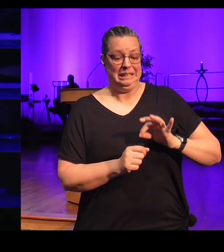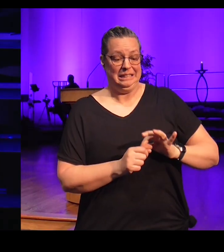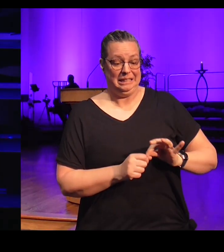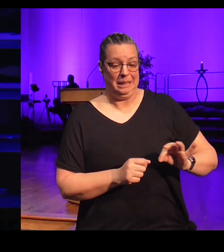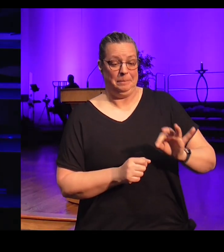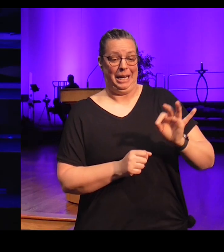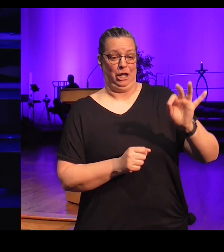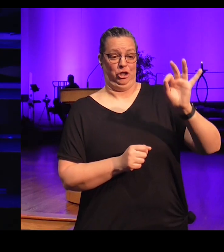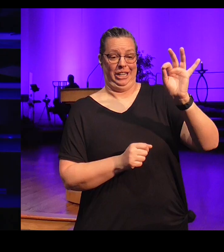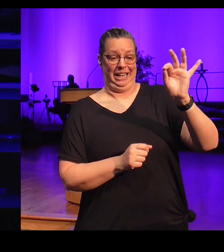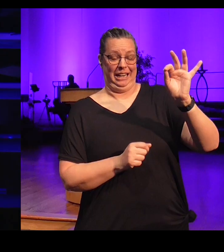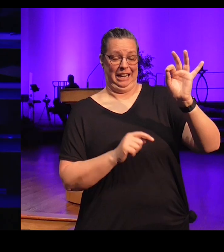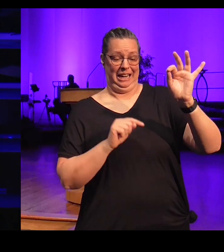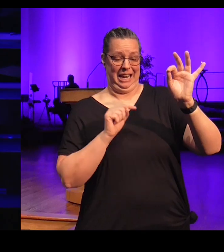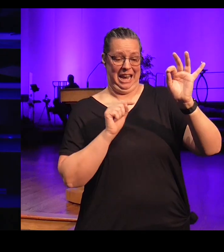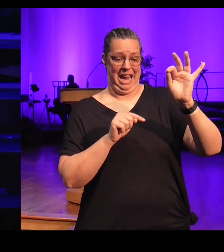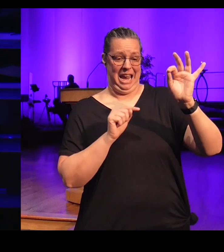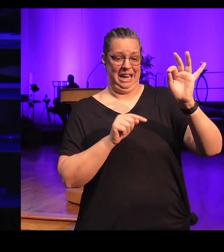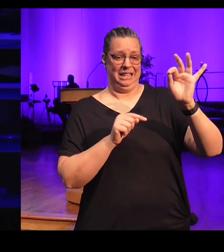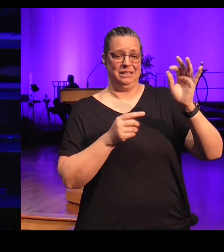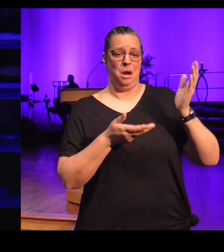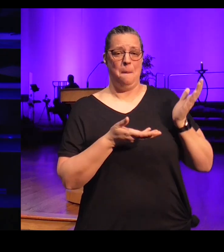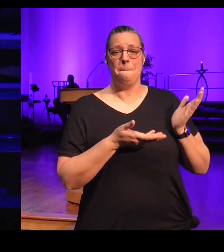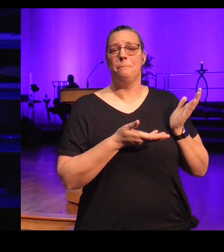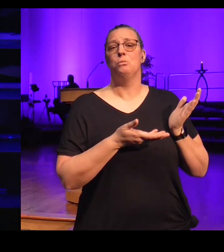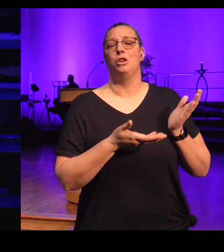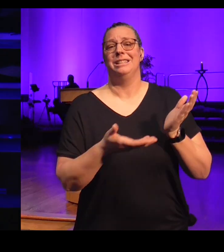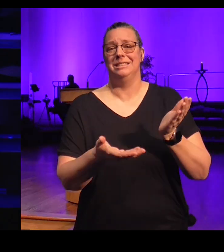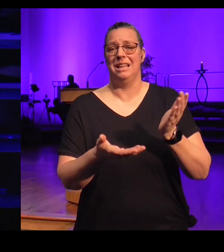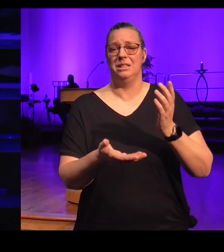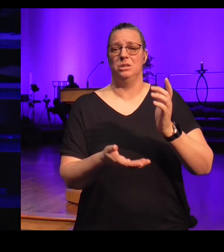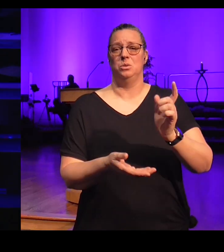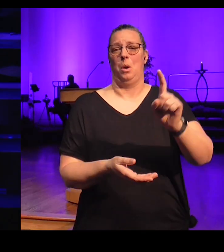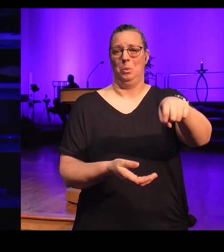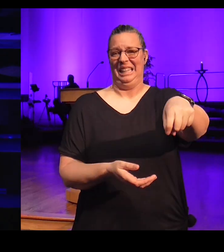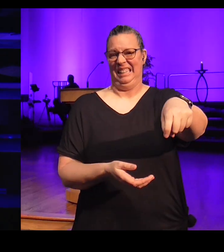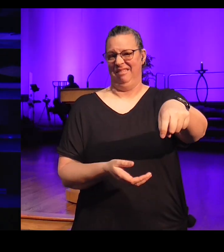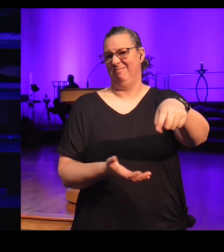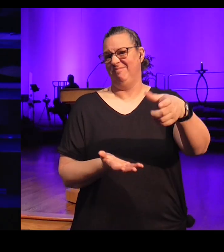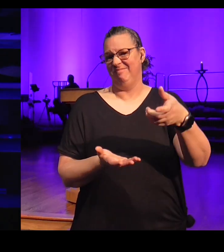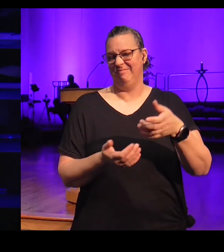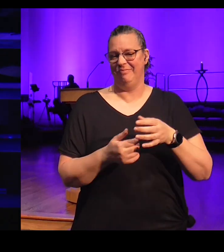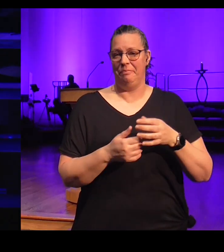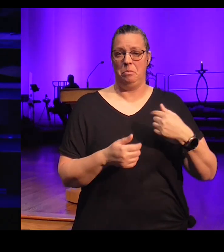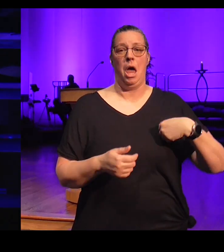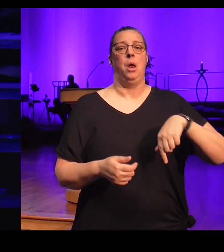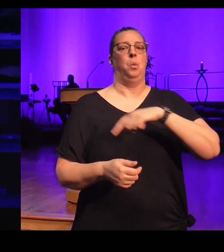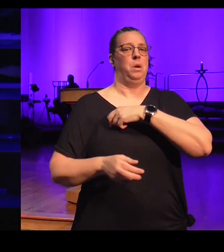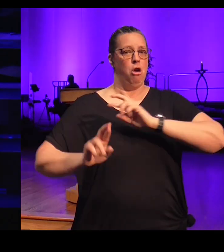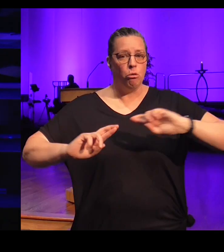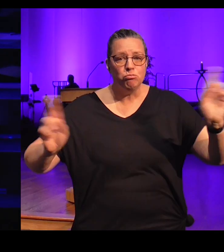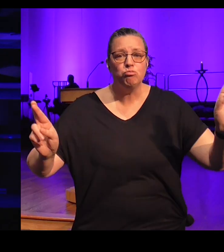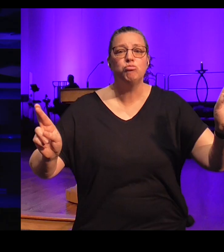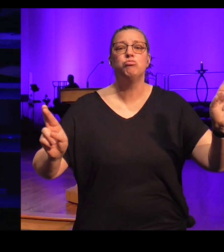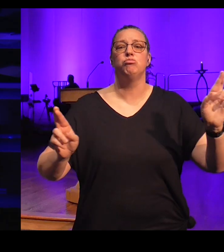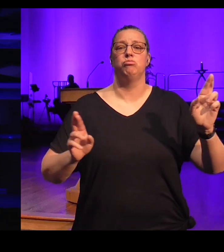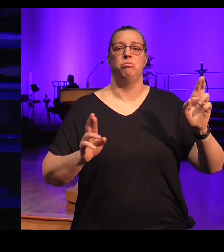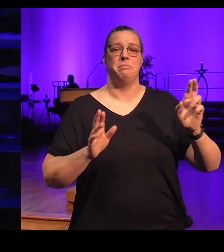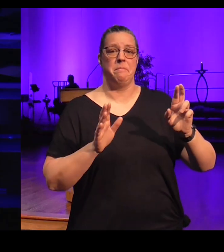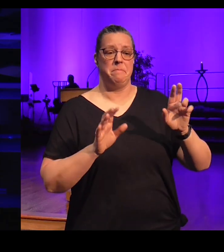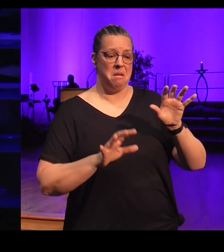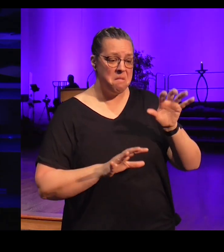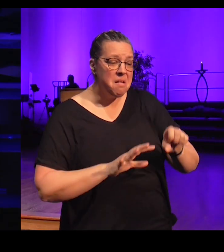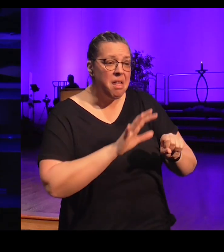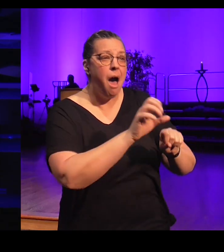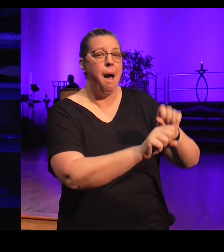always takes us where we need to go, and that we are equal to the climb